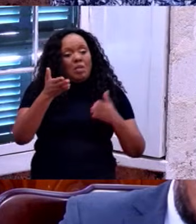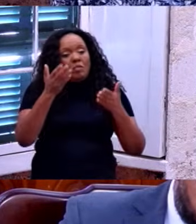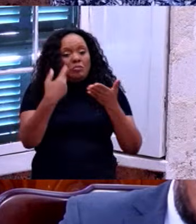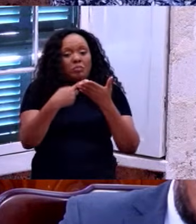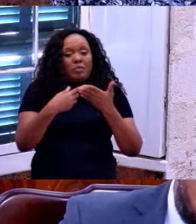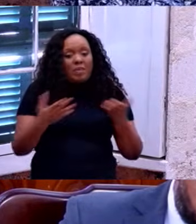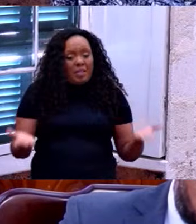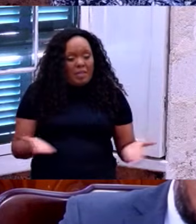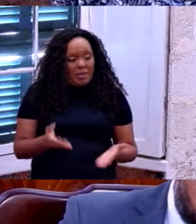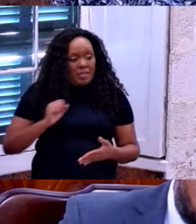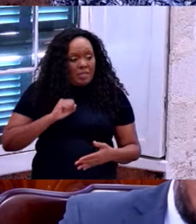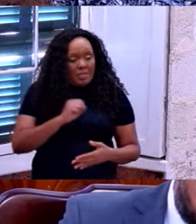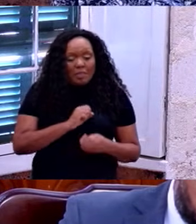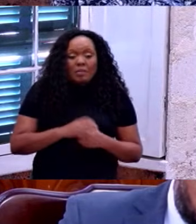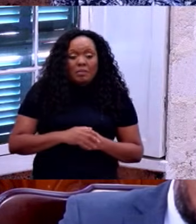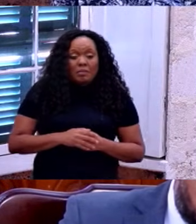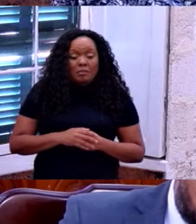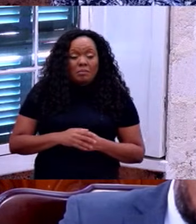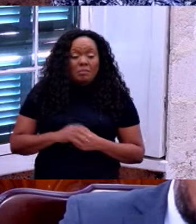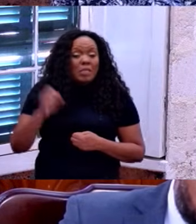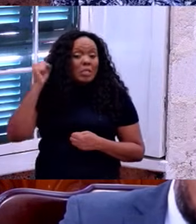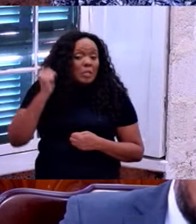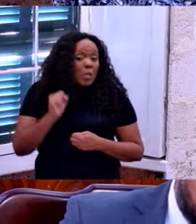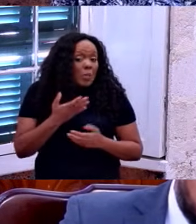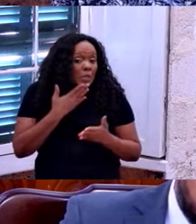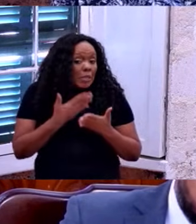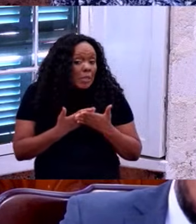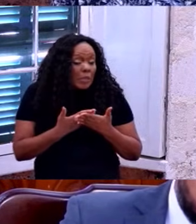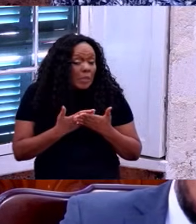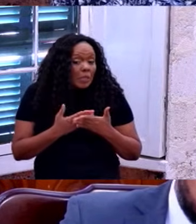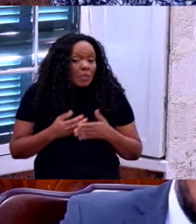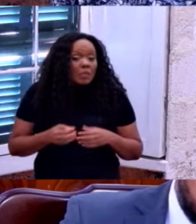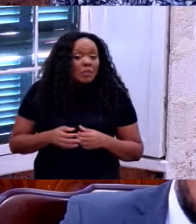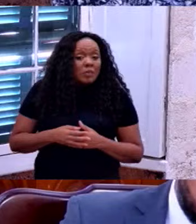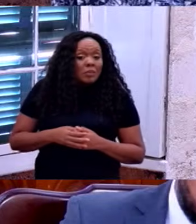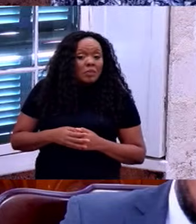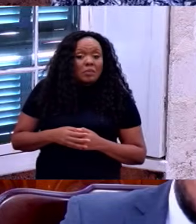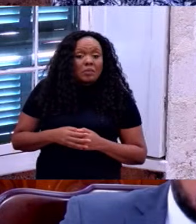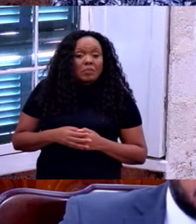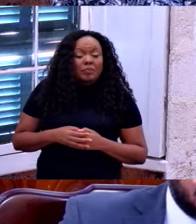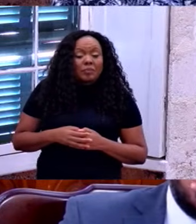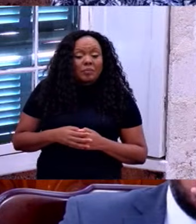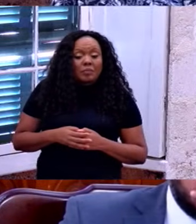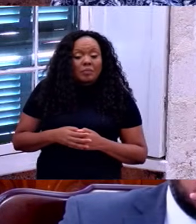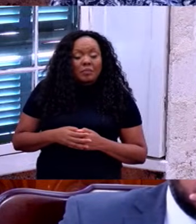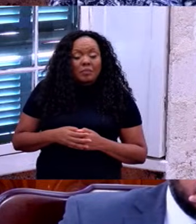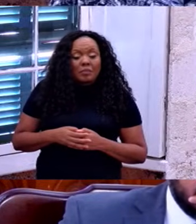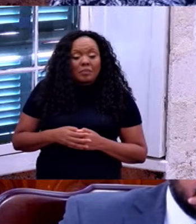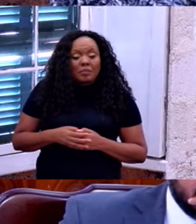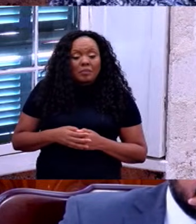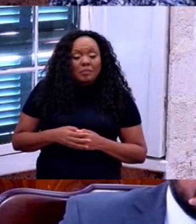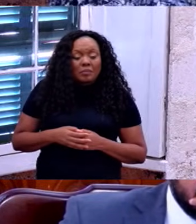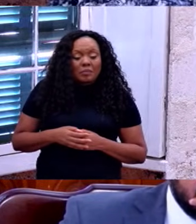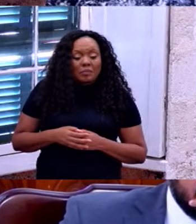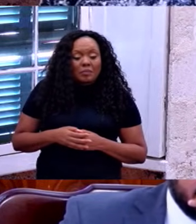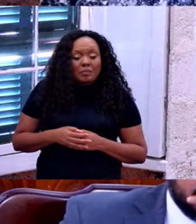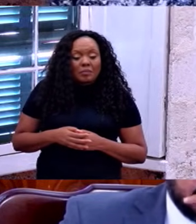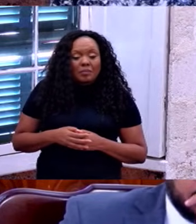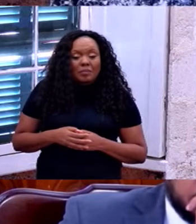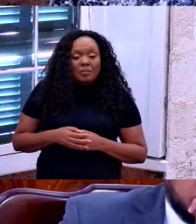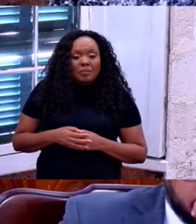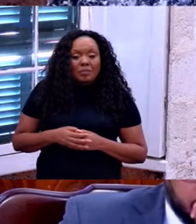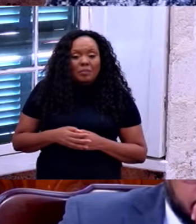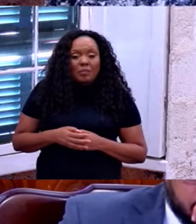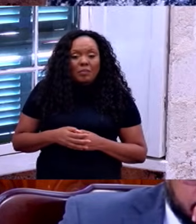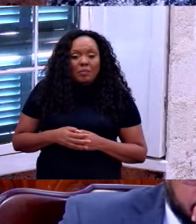good. But this is only going to be effective if what is asked and what is raised and what is suggested to be changed